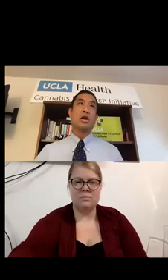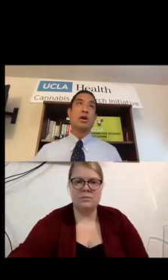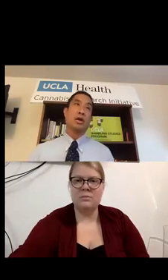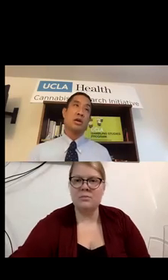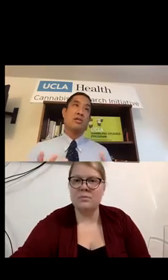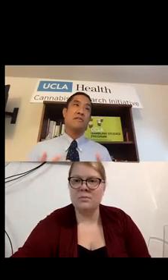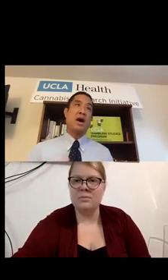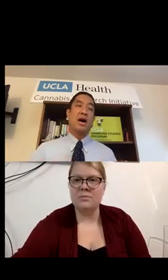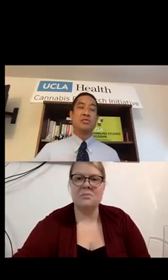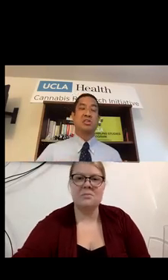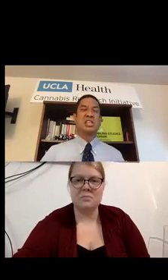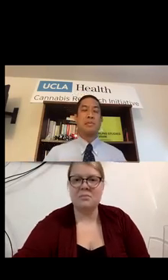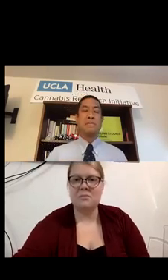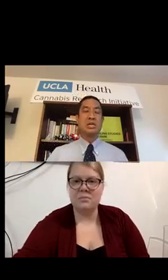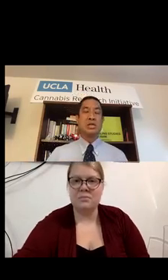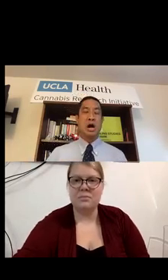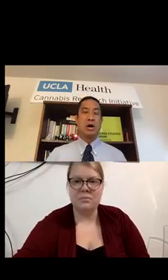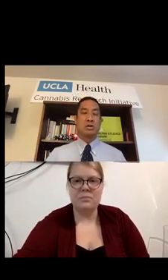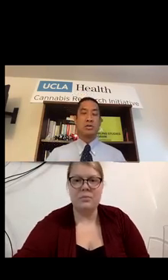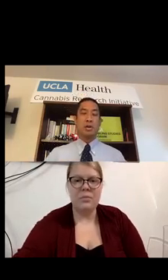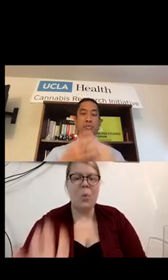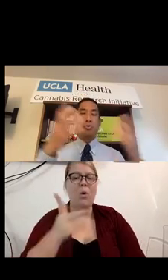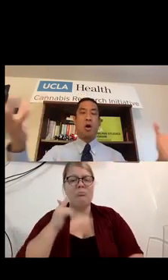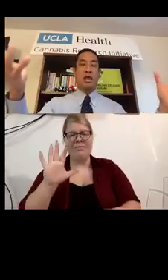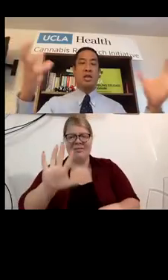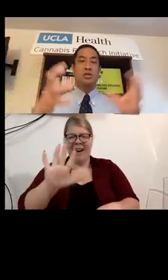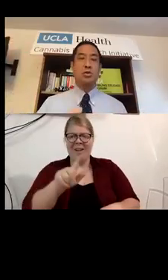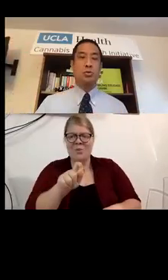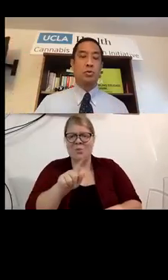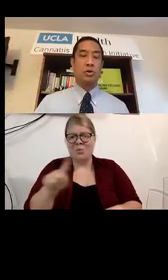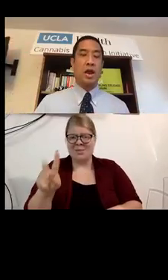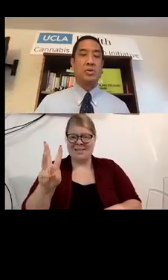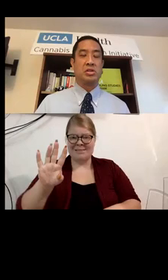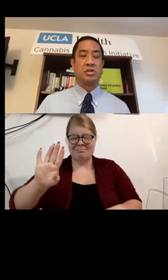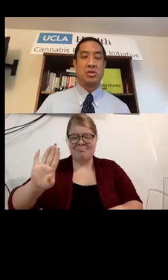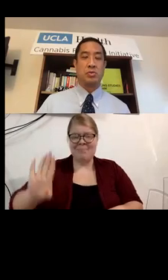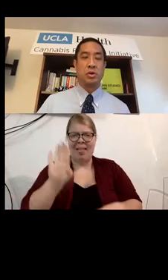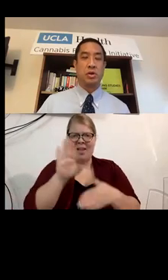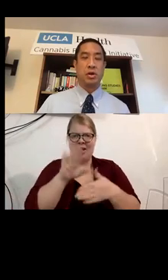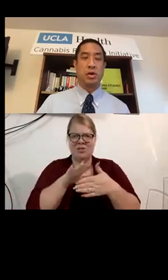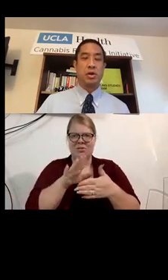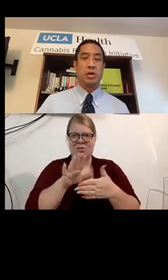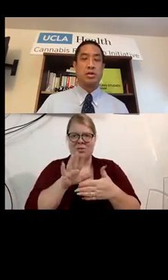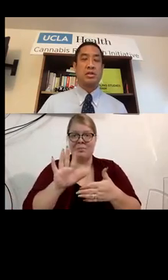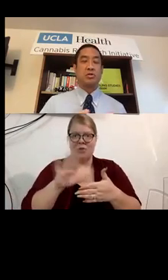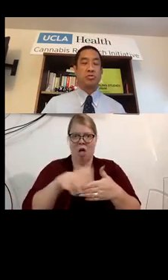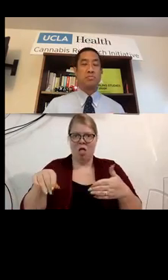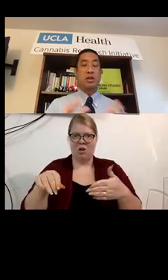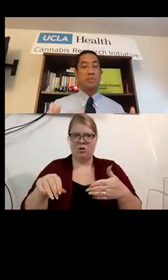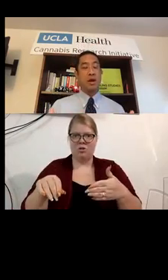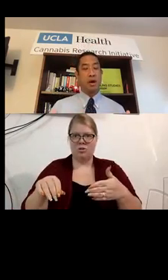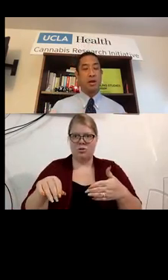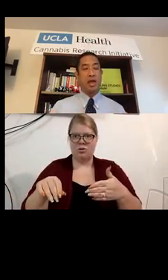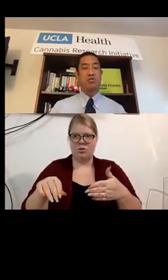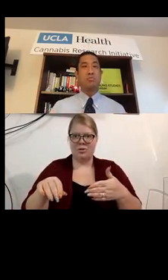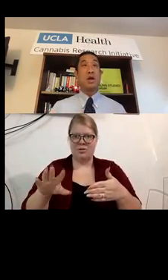at nearly $5, $6 billion brought into cannabis dispensary. That's a tremendous